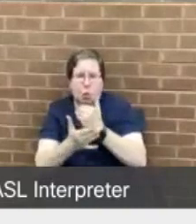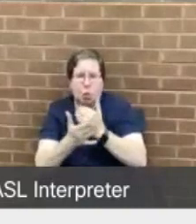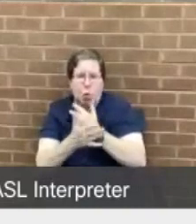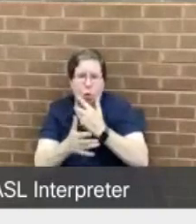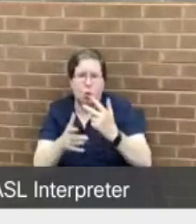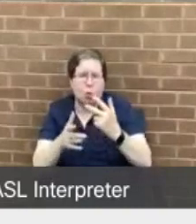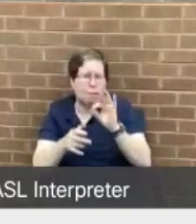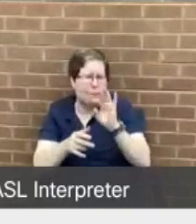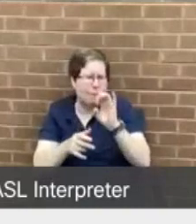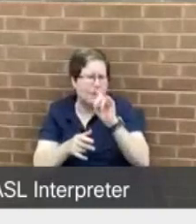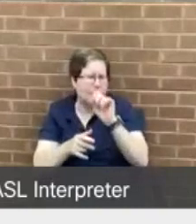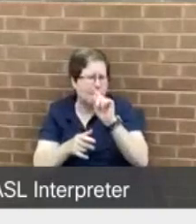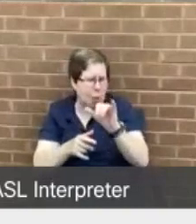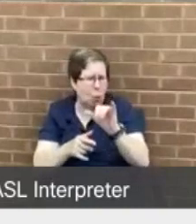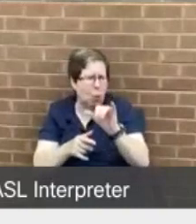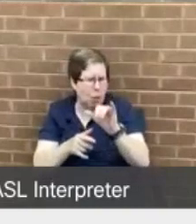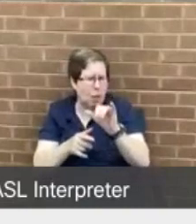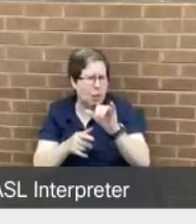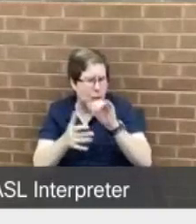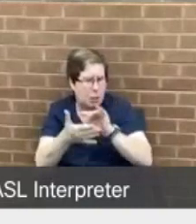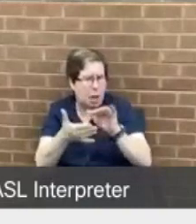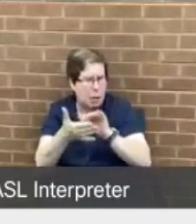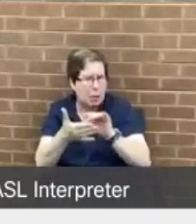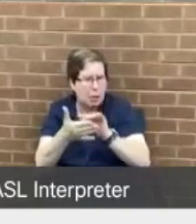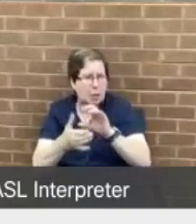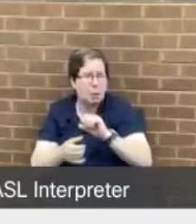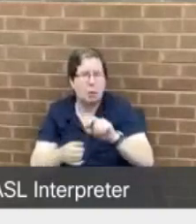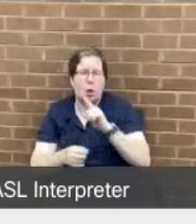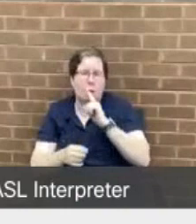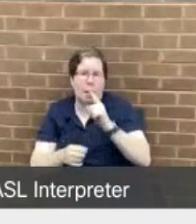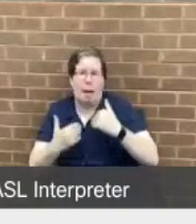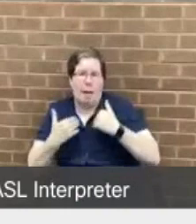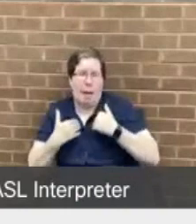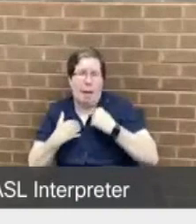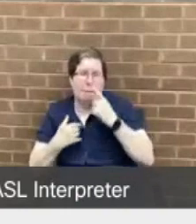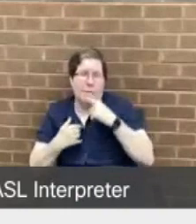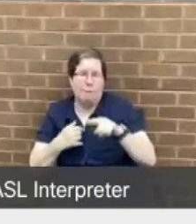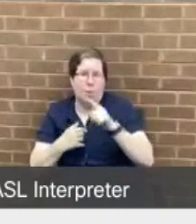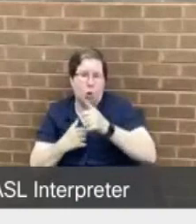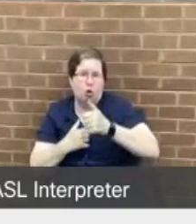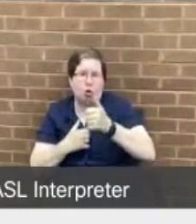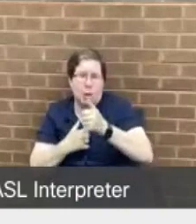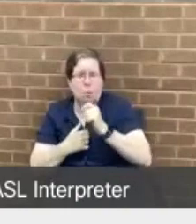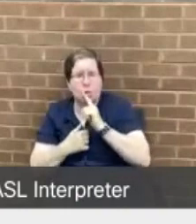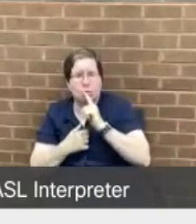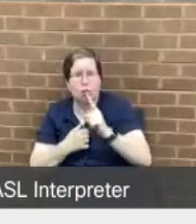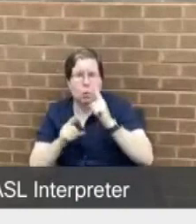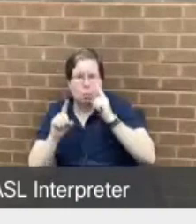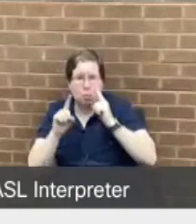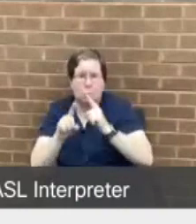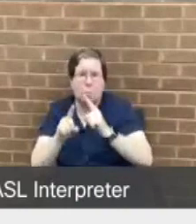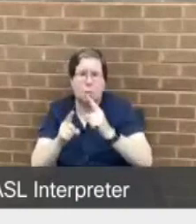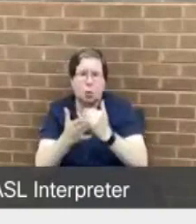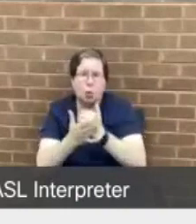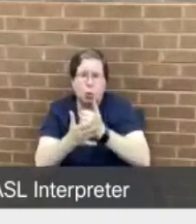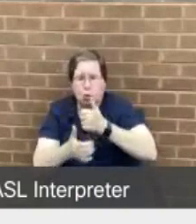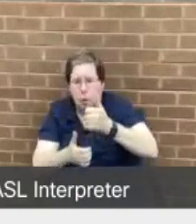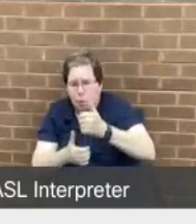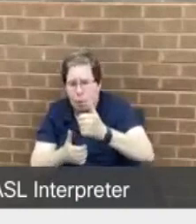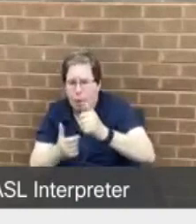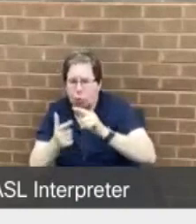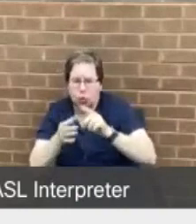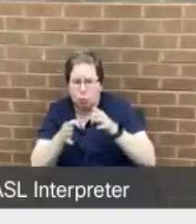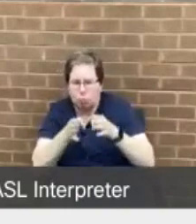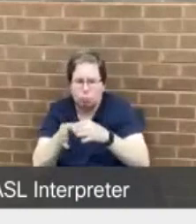studies. The corridors show strong demand for transit and are really opportunities for us to explore new transportation modes, schedules, routes,